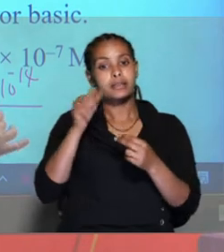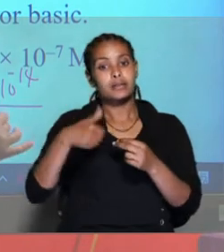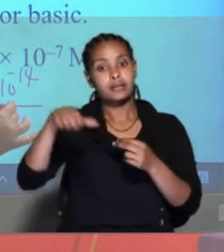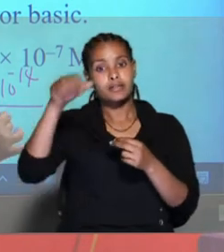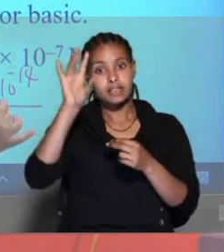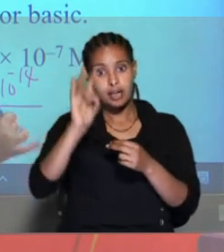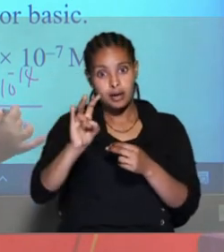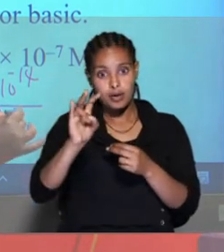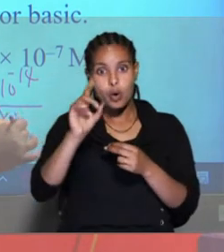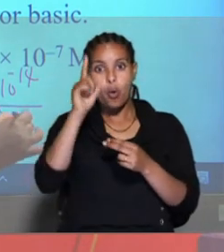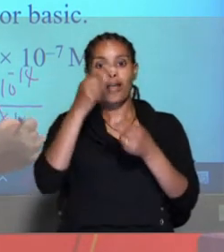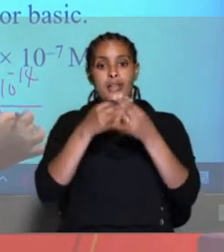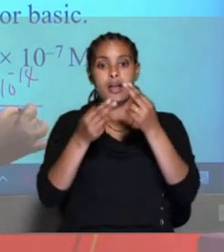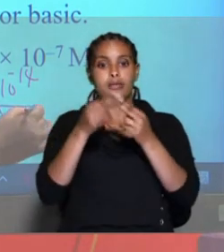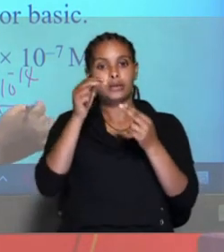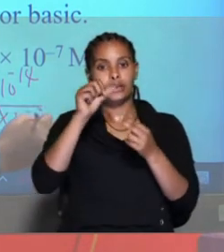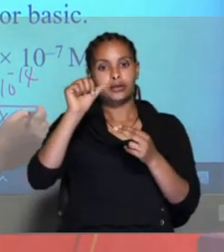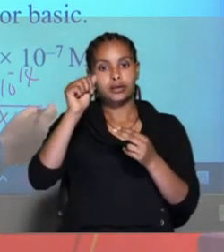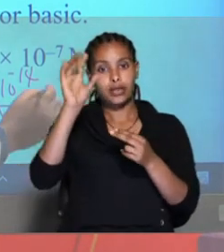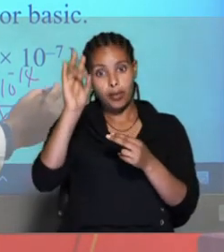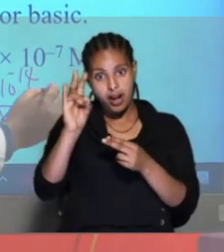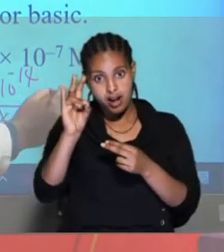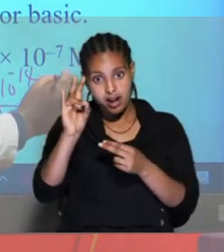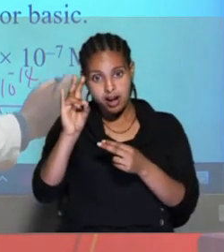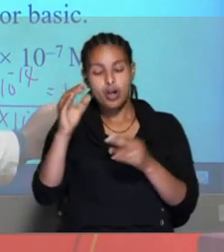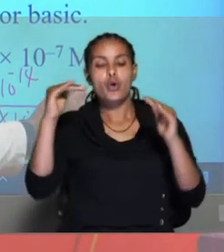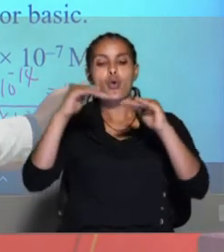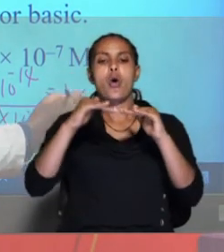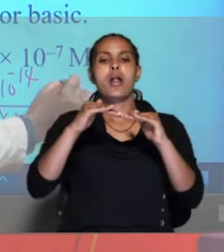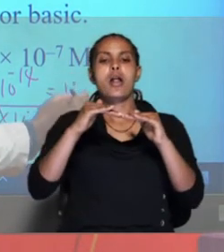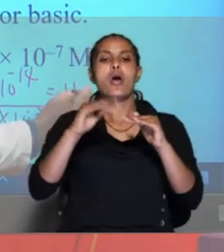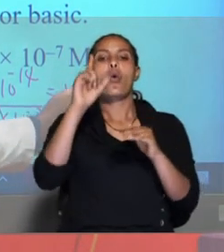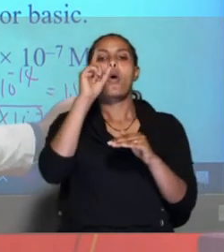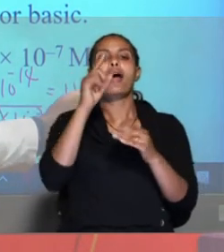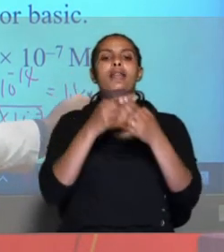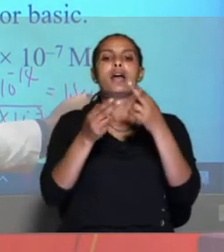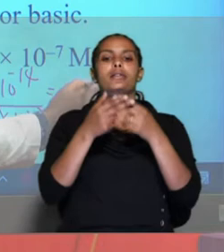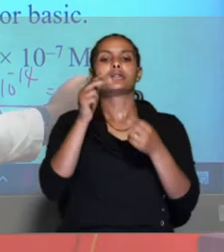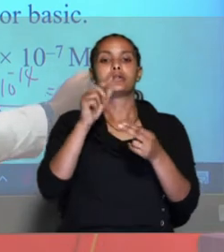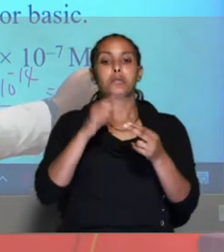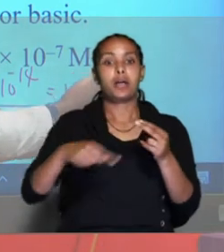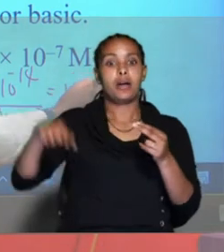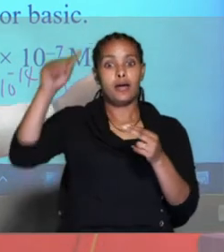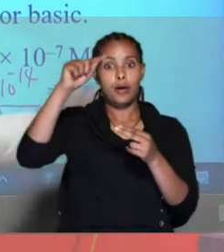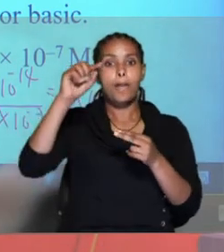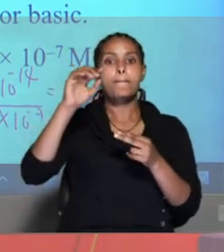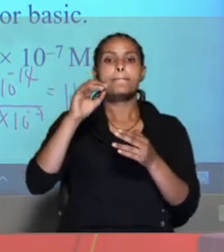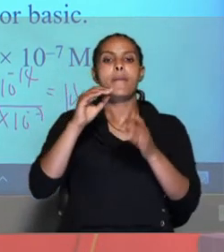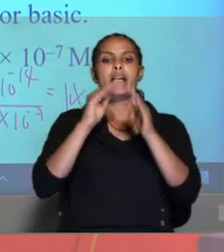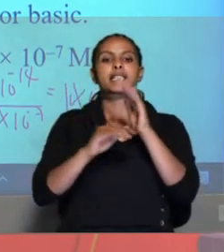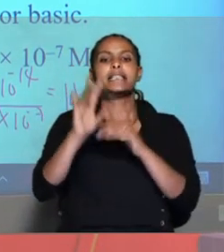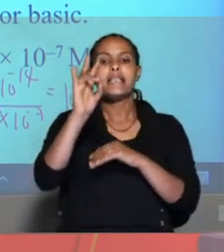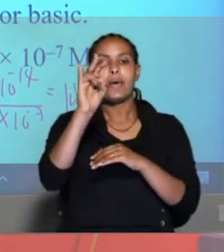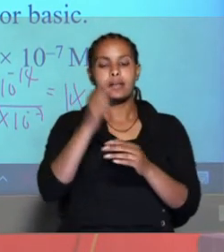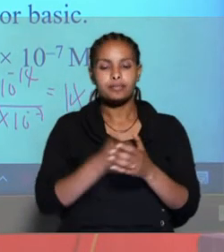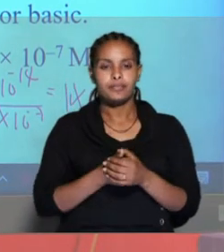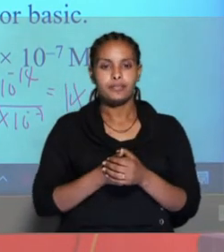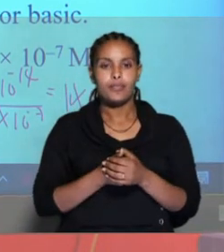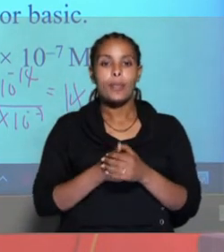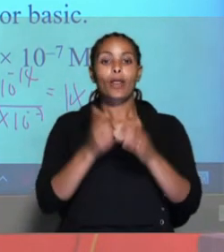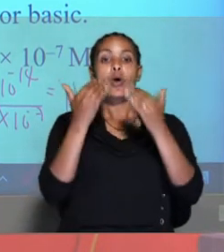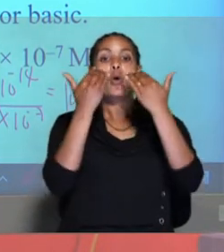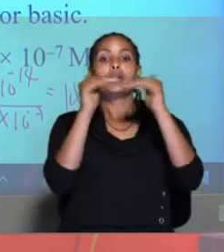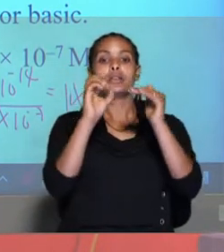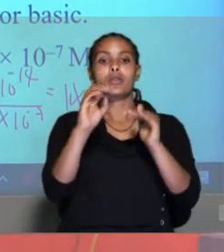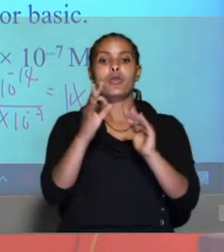7. 1 times 10 raised to minus 7 equal 1 times 10 raised to minus 7.